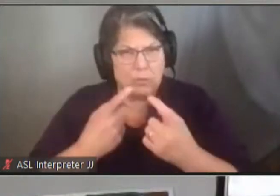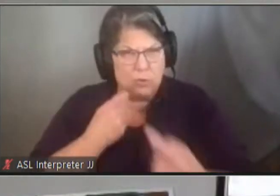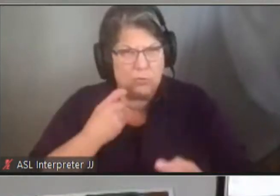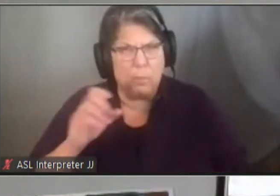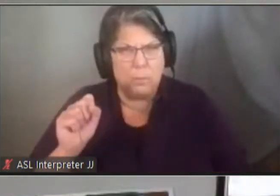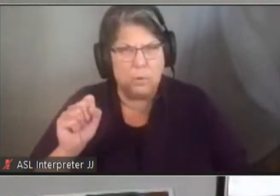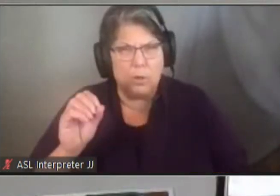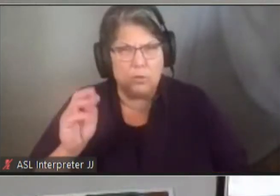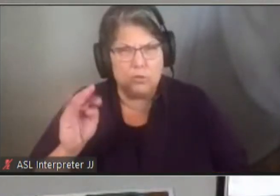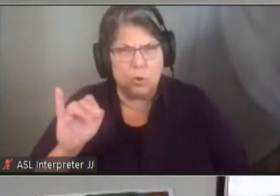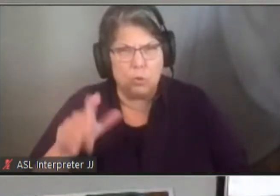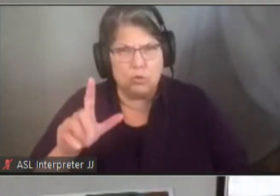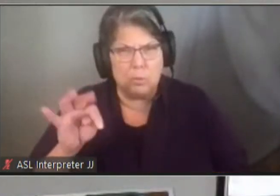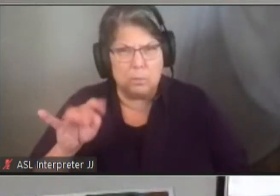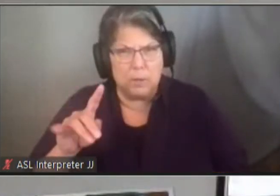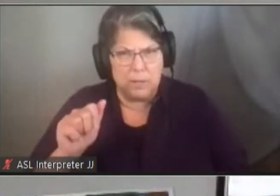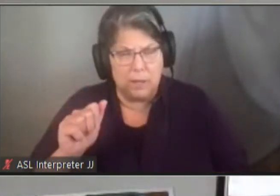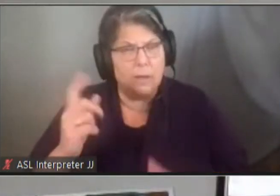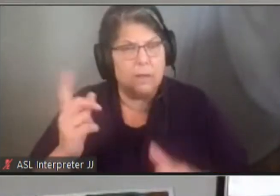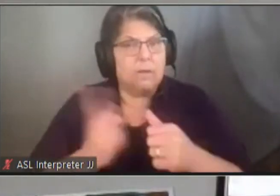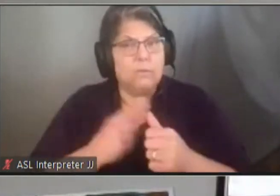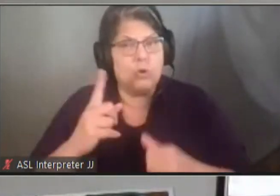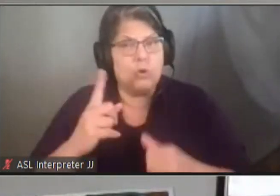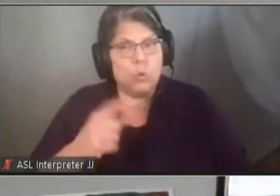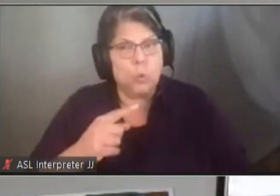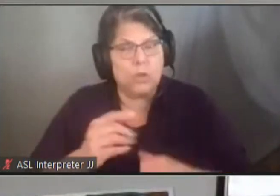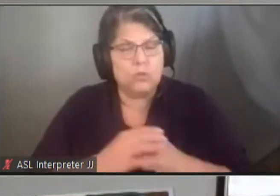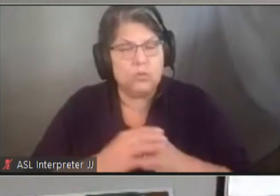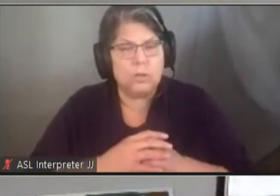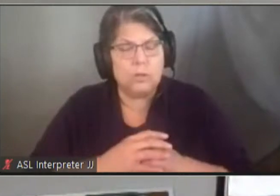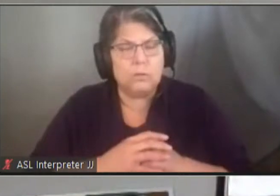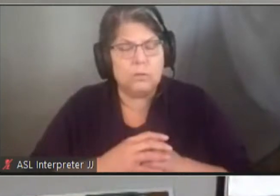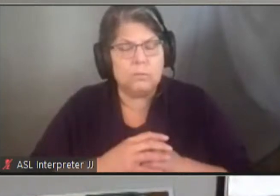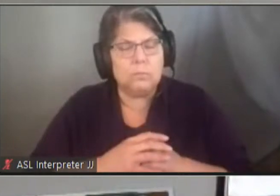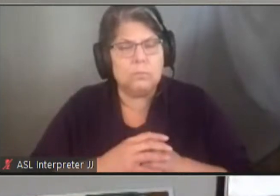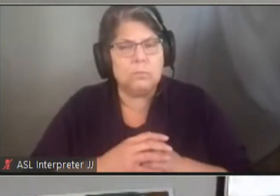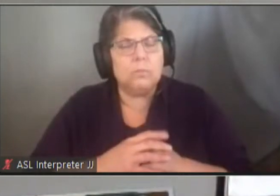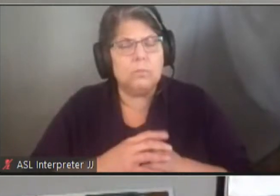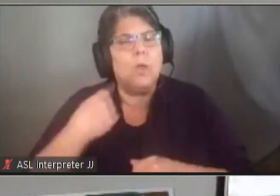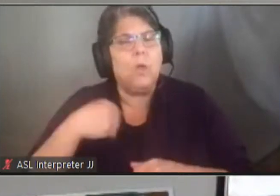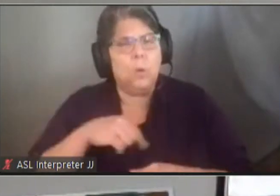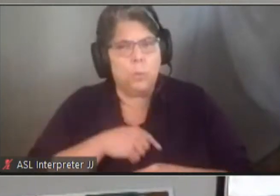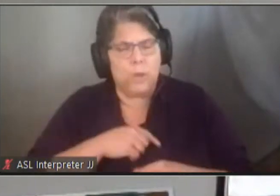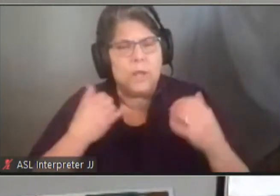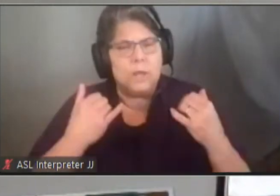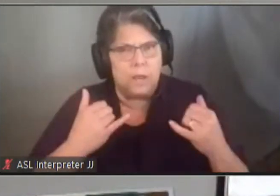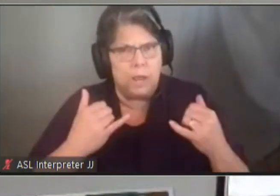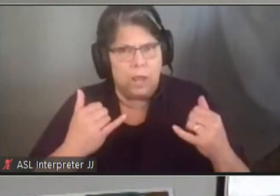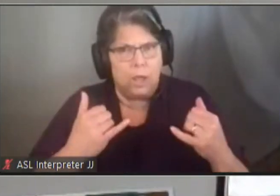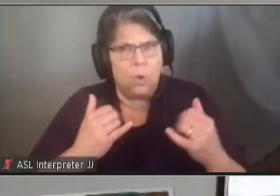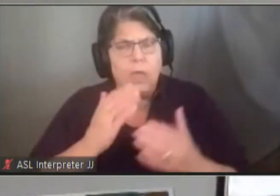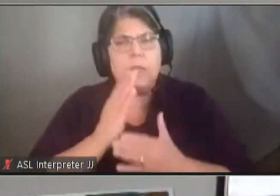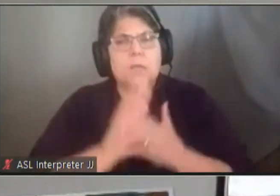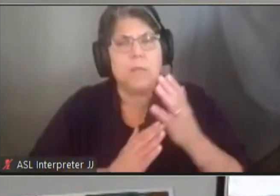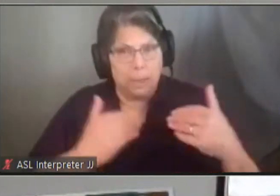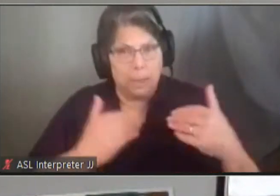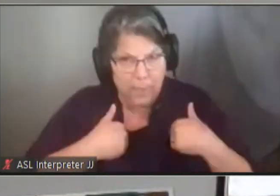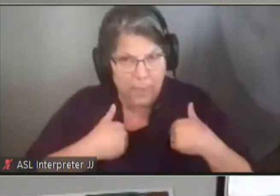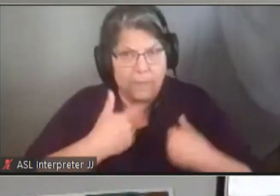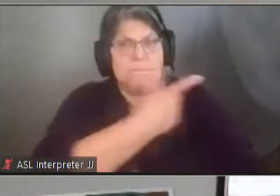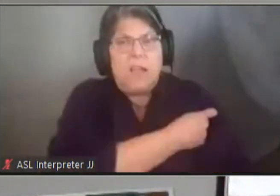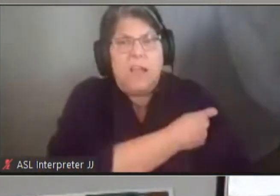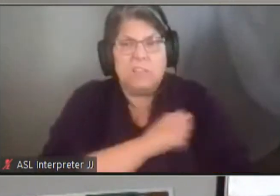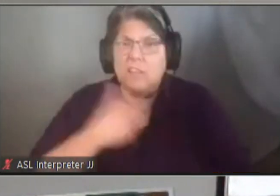media. The first one I see here asks, we are at a point where some are vaccinated and others